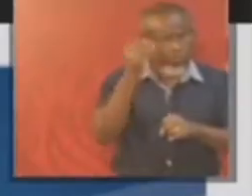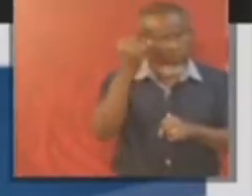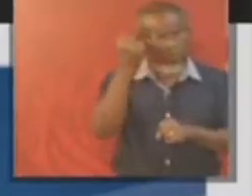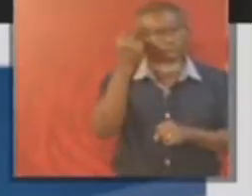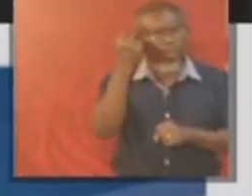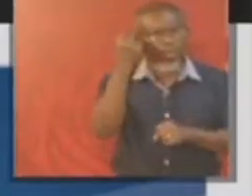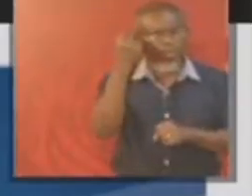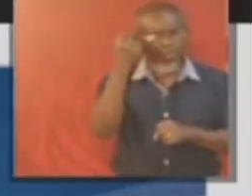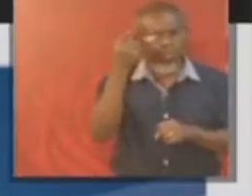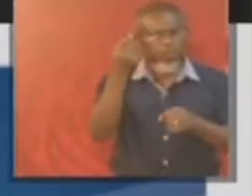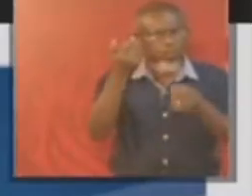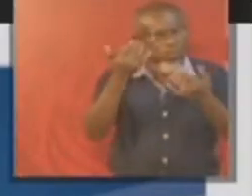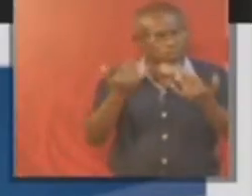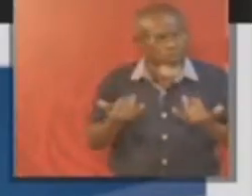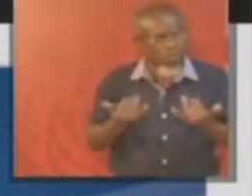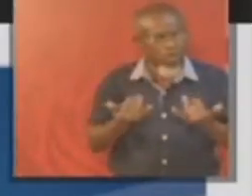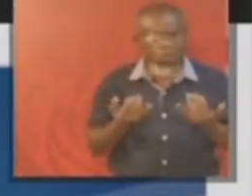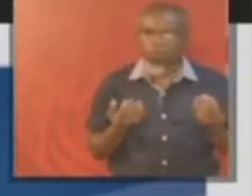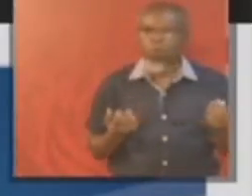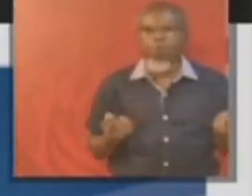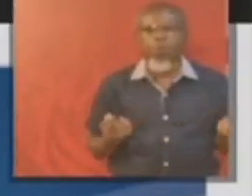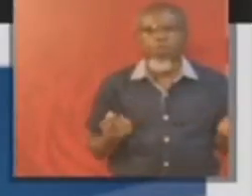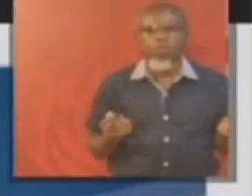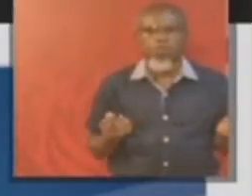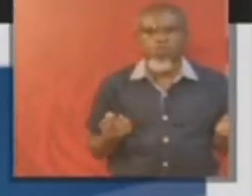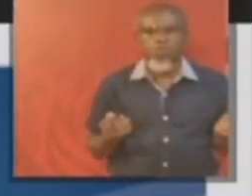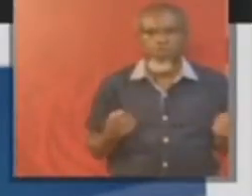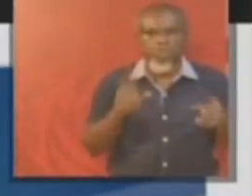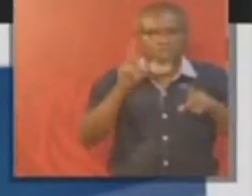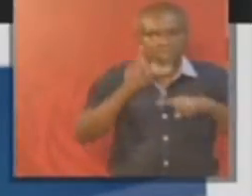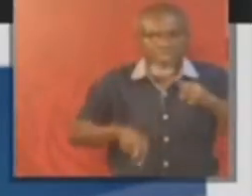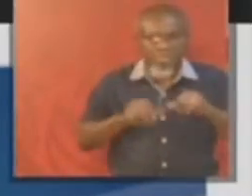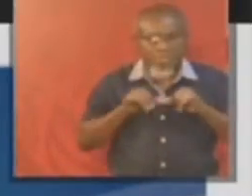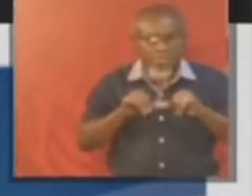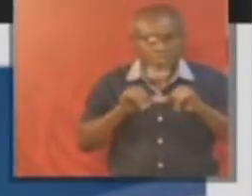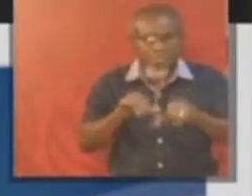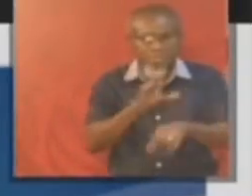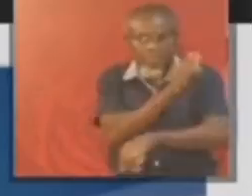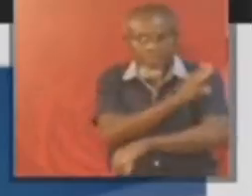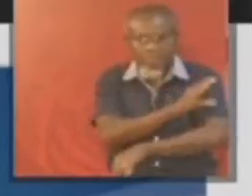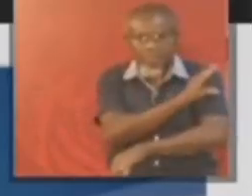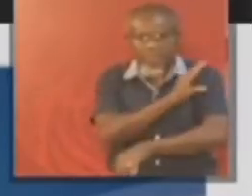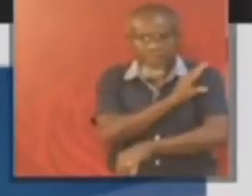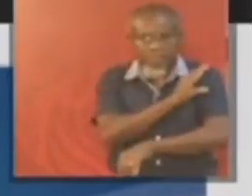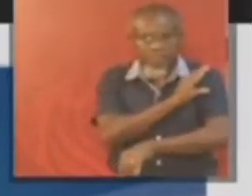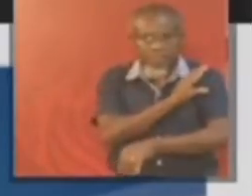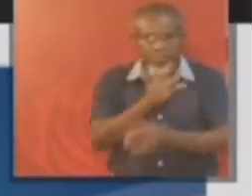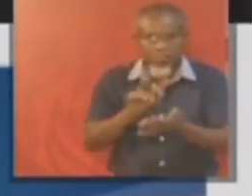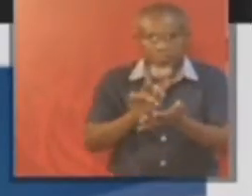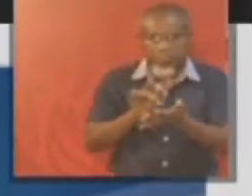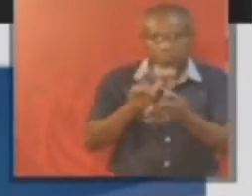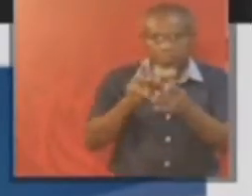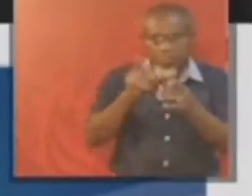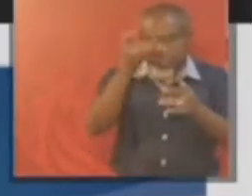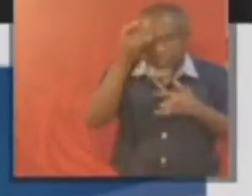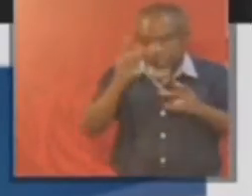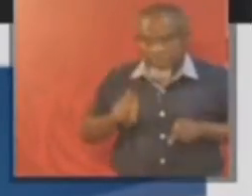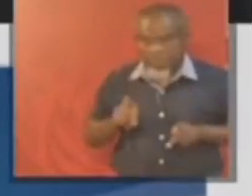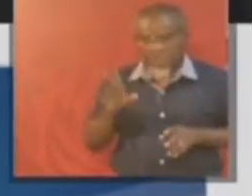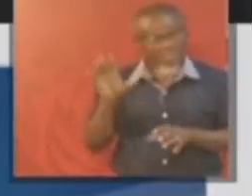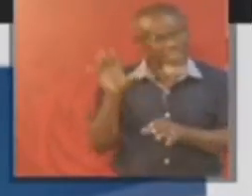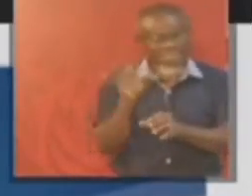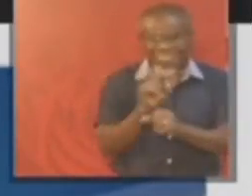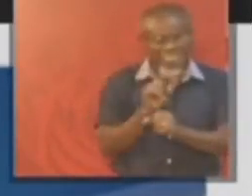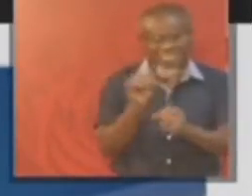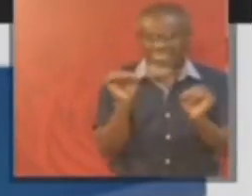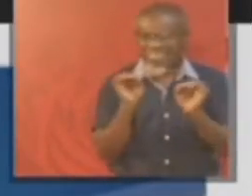situation whereby we could not have clinics running. It was a national lockdown. Patients couldn't get medications. And what we decided